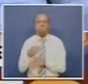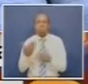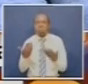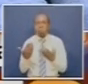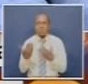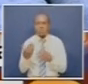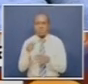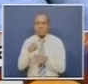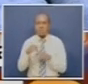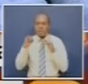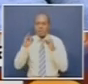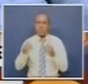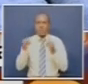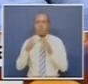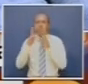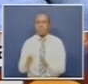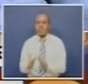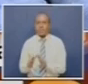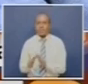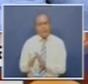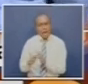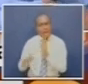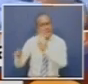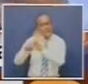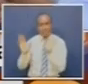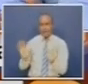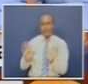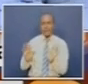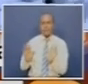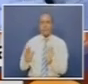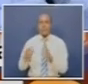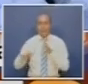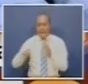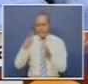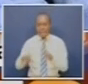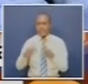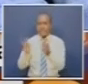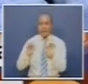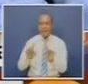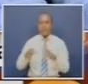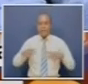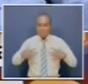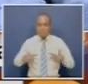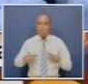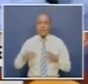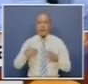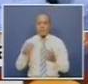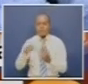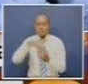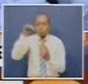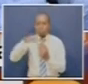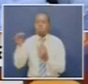These are not news reporters, for instance. I mean, I'm not having any condescending. We don't just give an analysis. Mm-hmm. So people have their preferences. They